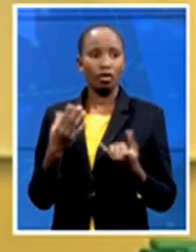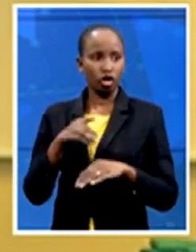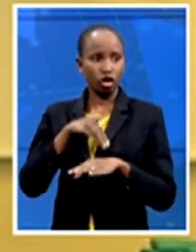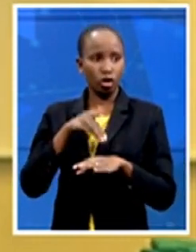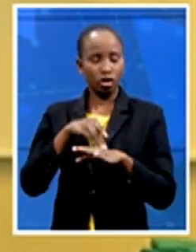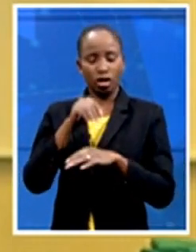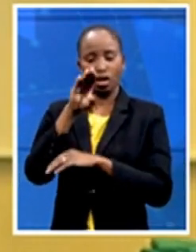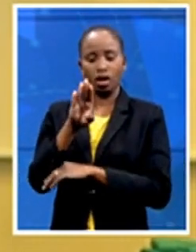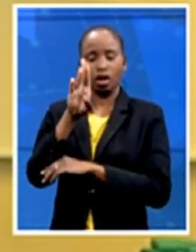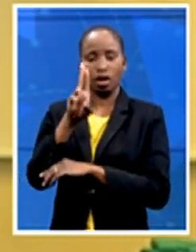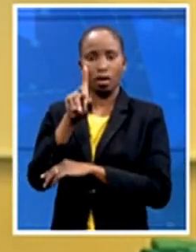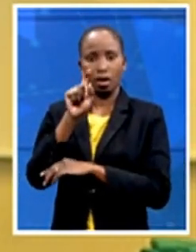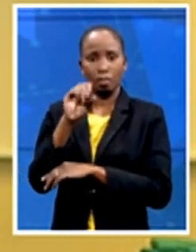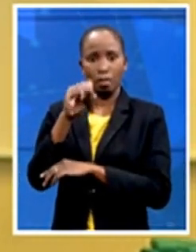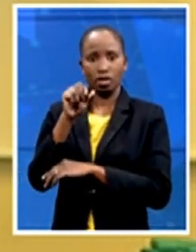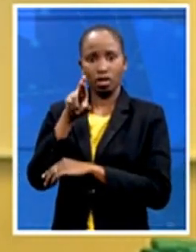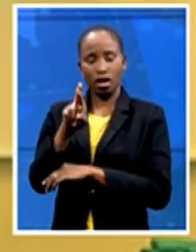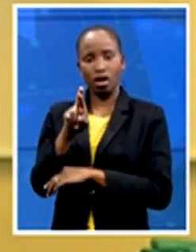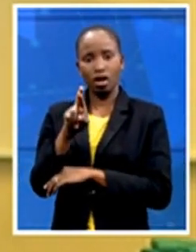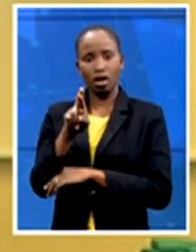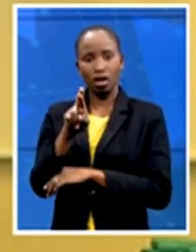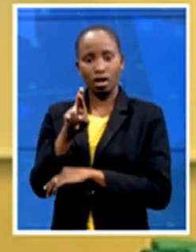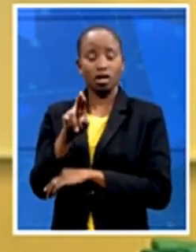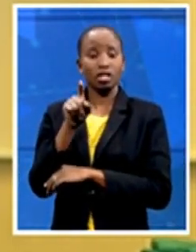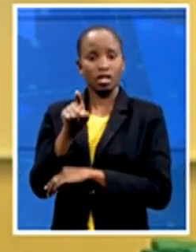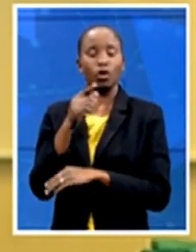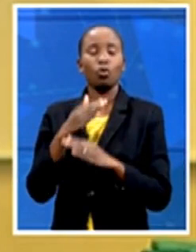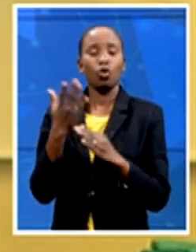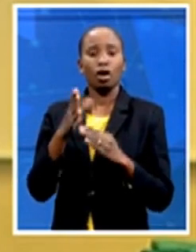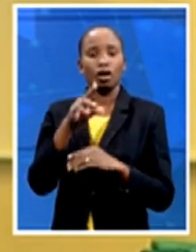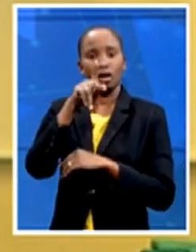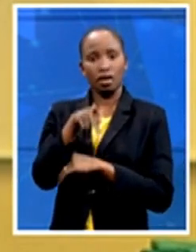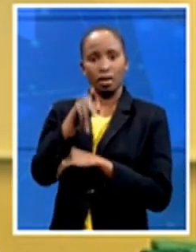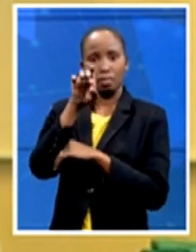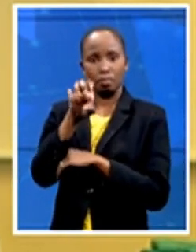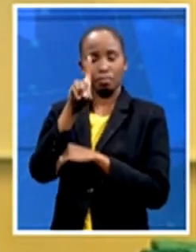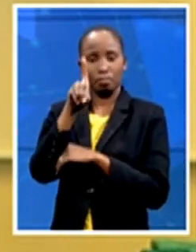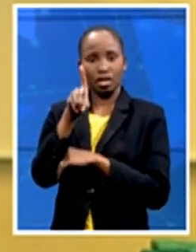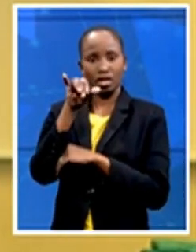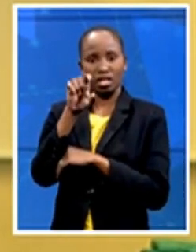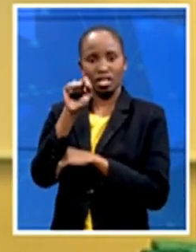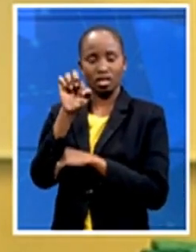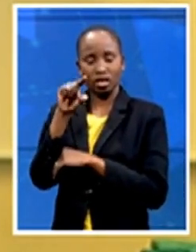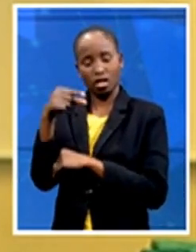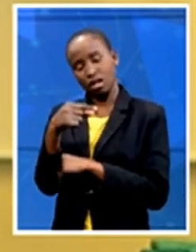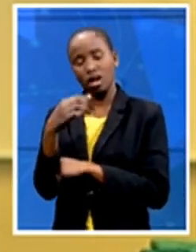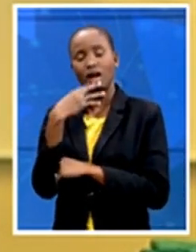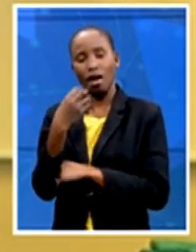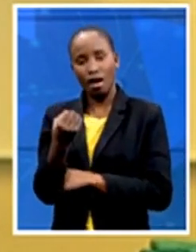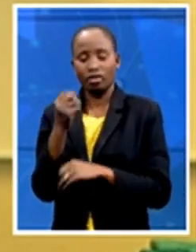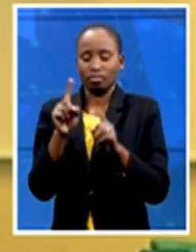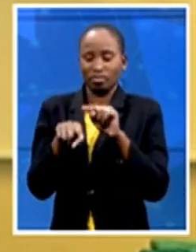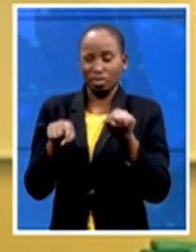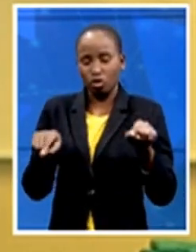surgeon, leading the team of different specialists, also especially on the pediatric surgeon cases